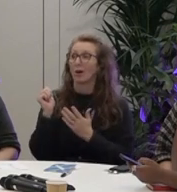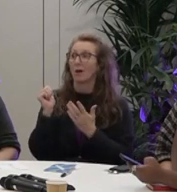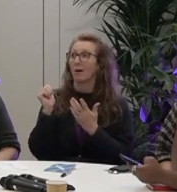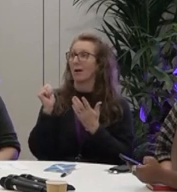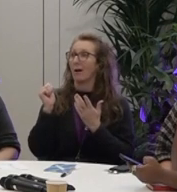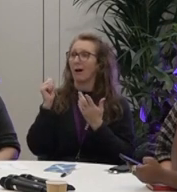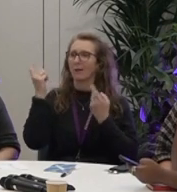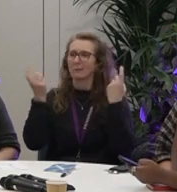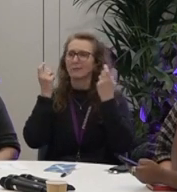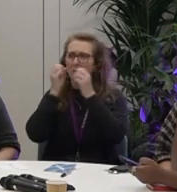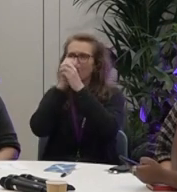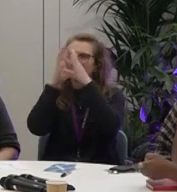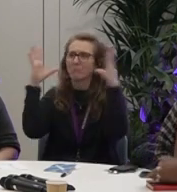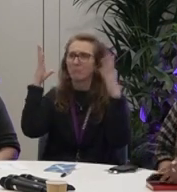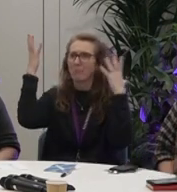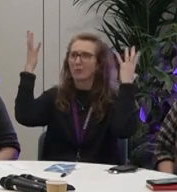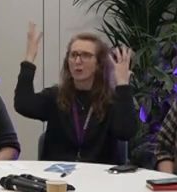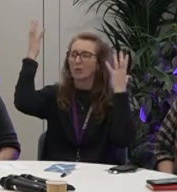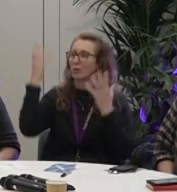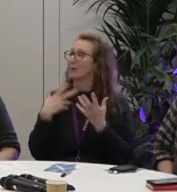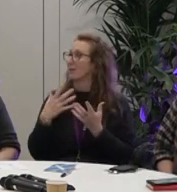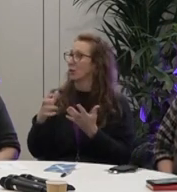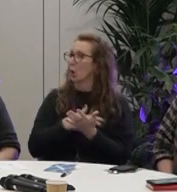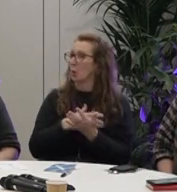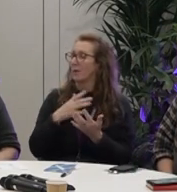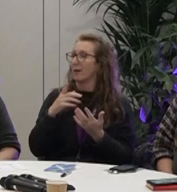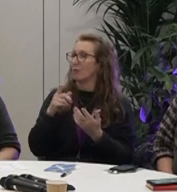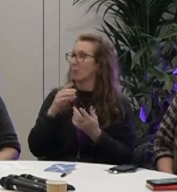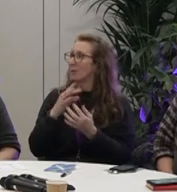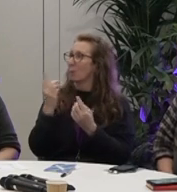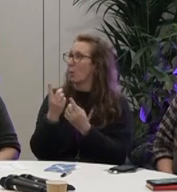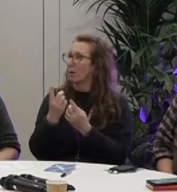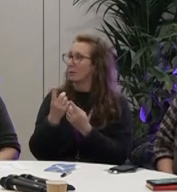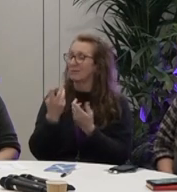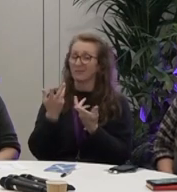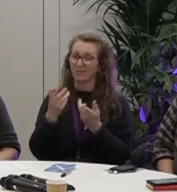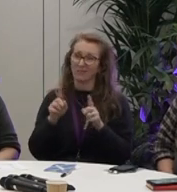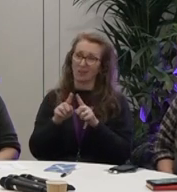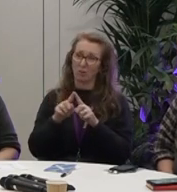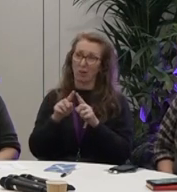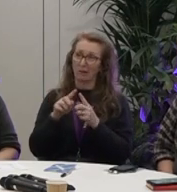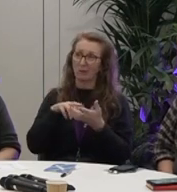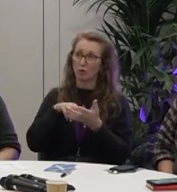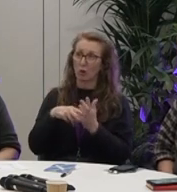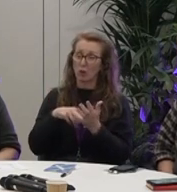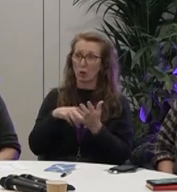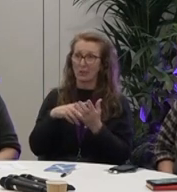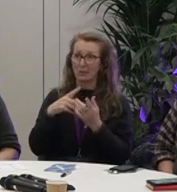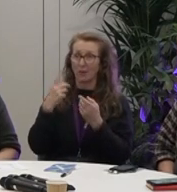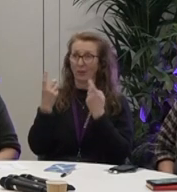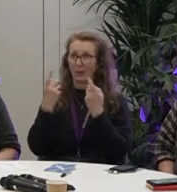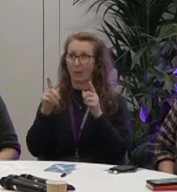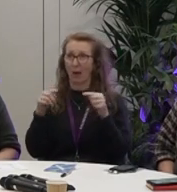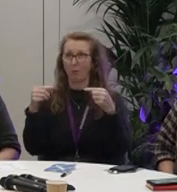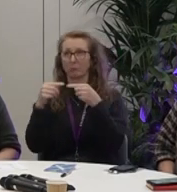considered imagination. And I have stolen that from somebody who said to me, actually, strategy is considered imagination. And I love